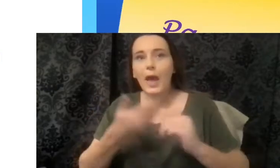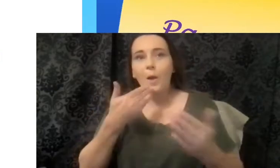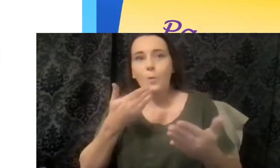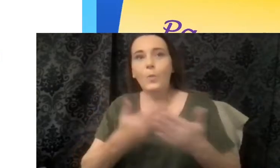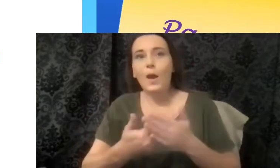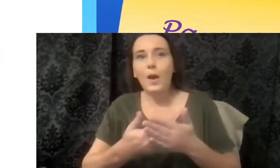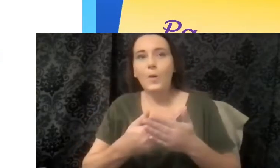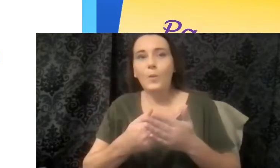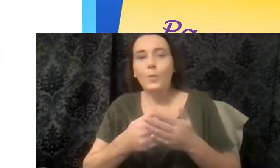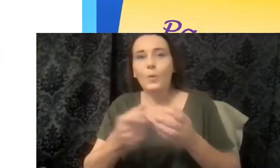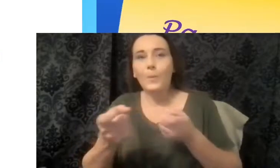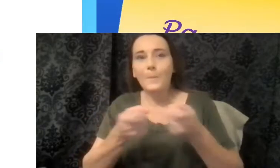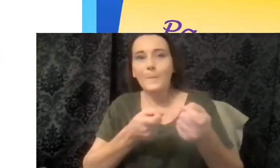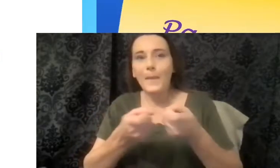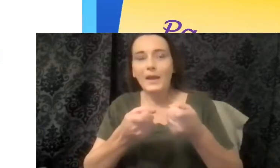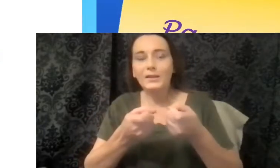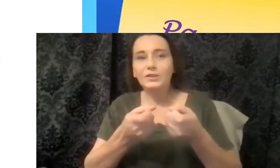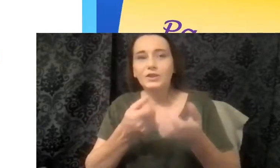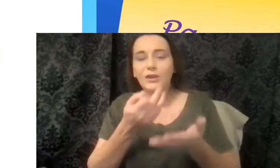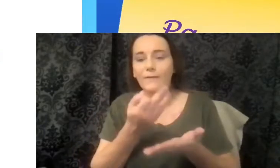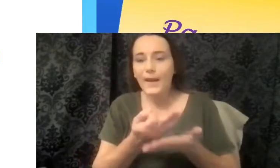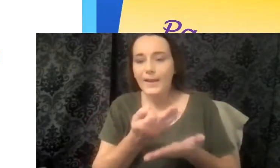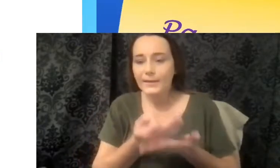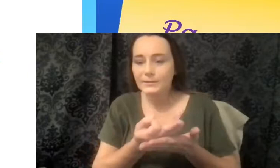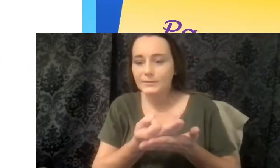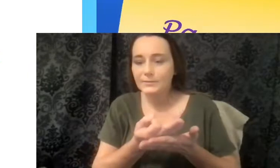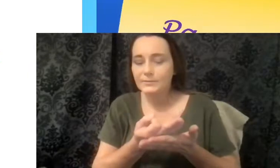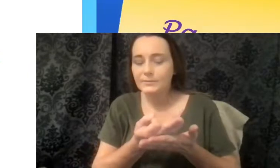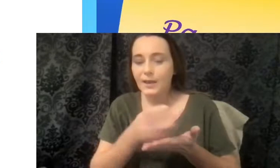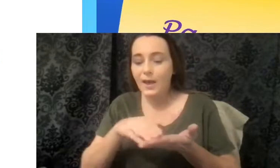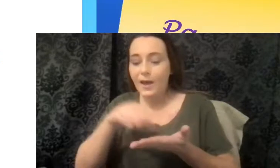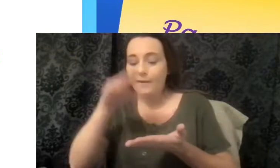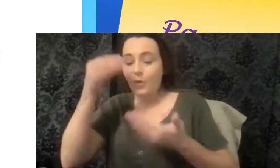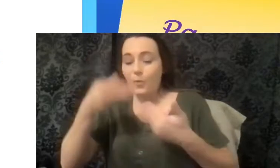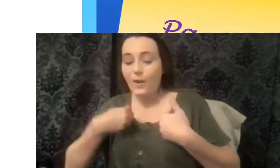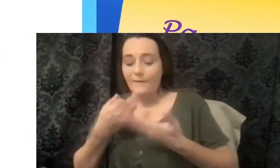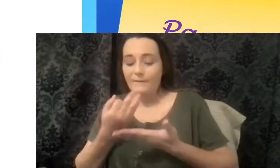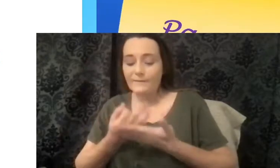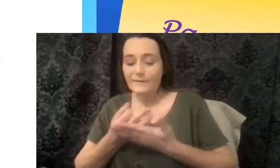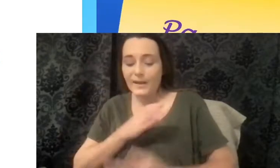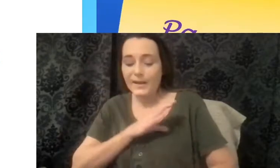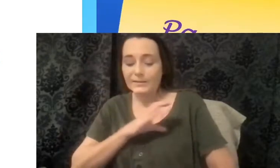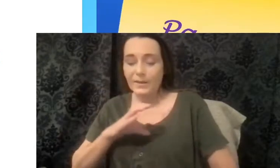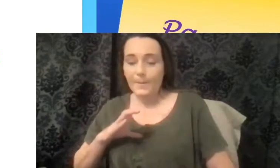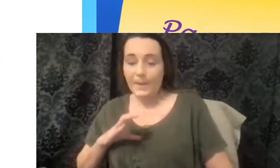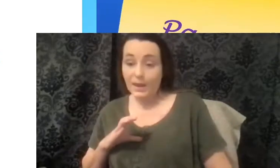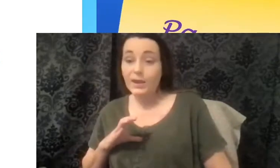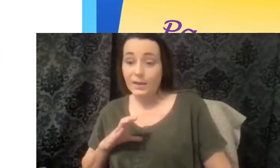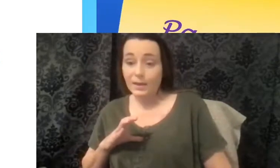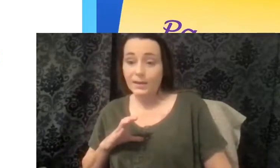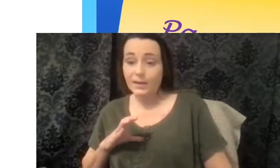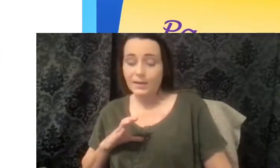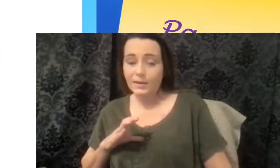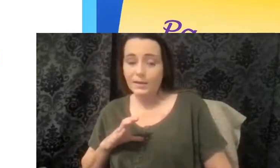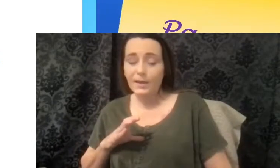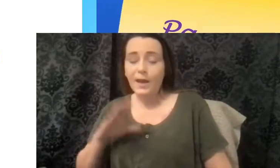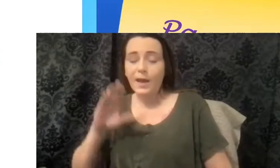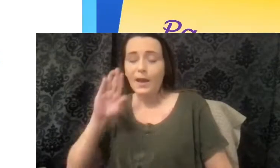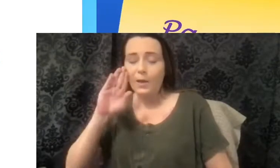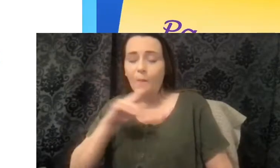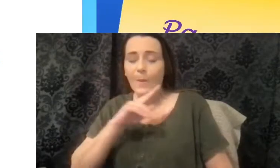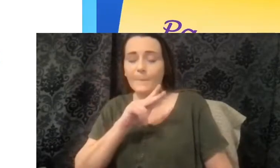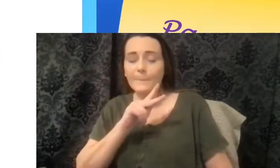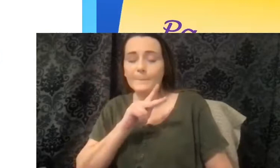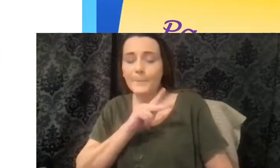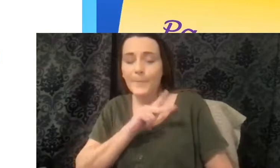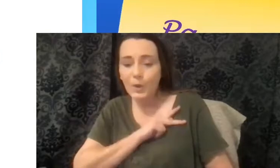And I have learned that we have a finance committee, and I know personally that the board has